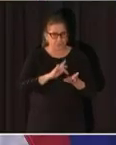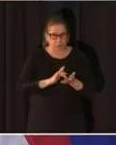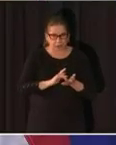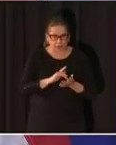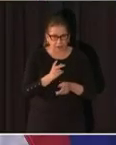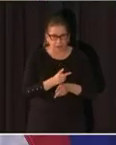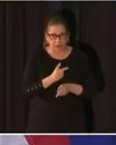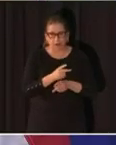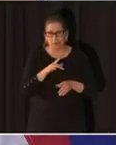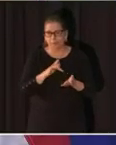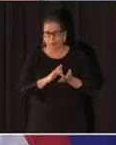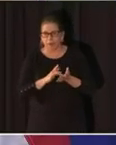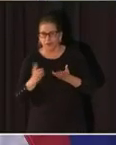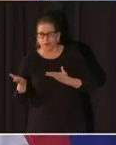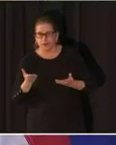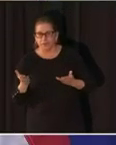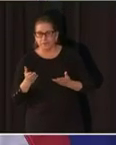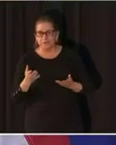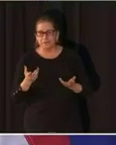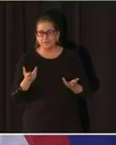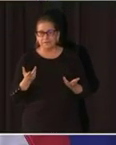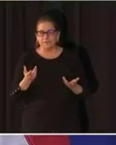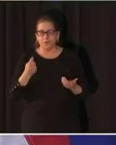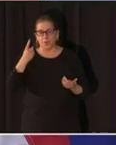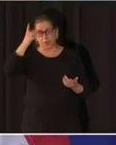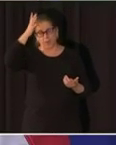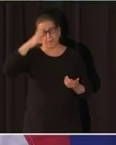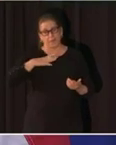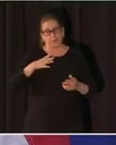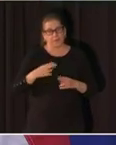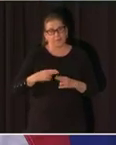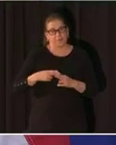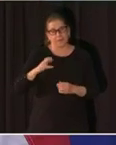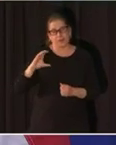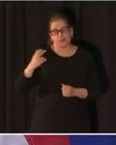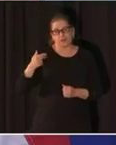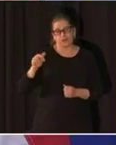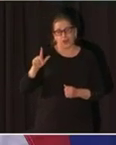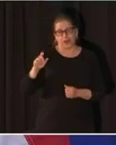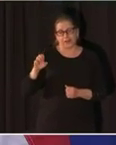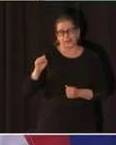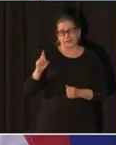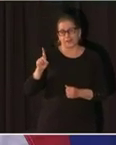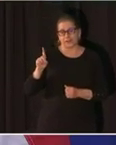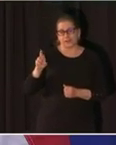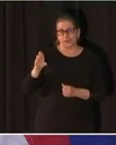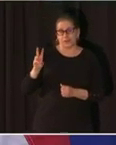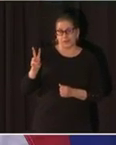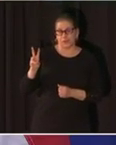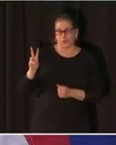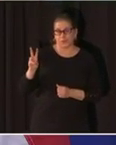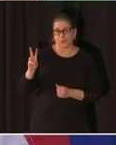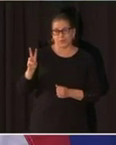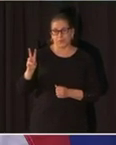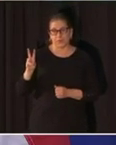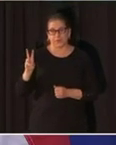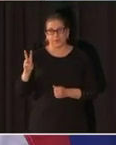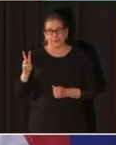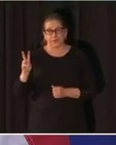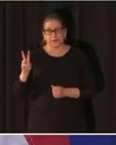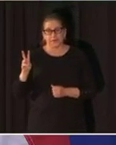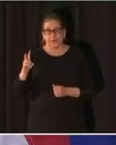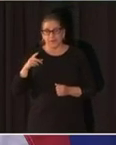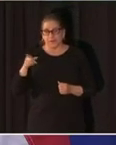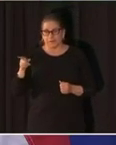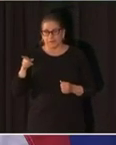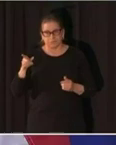of performance will transcend artificial barriers created by man. And so we continue to be charged with doing all that